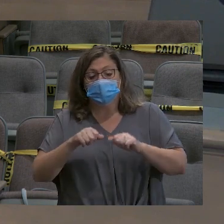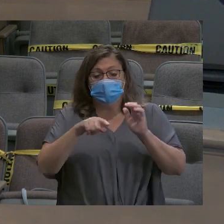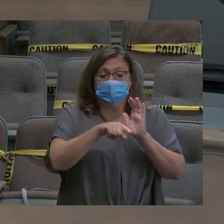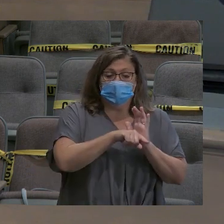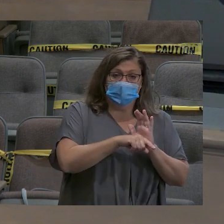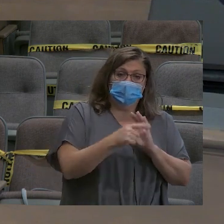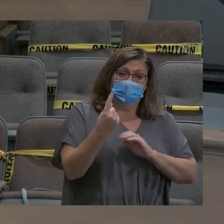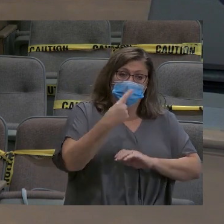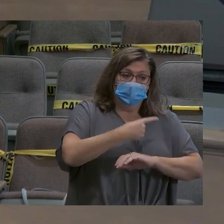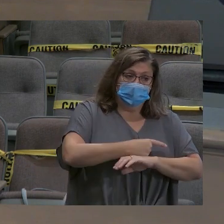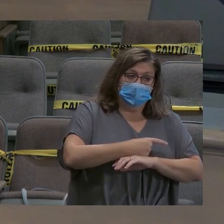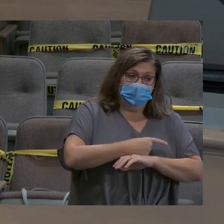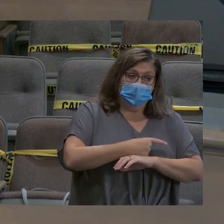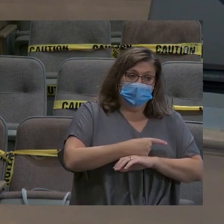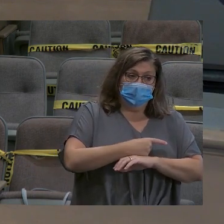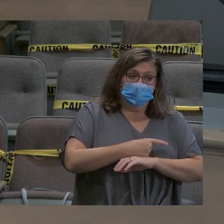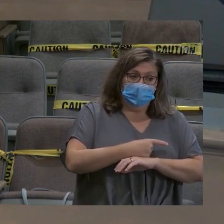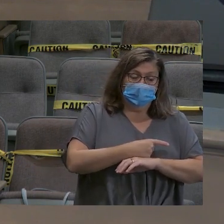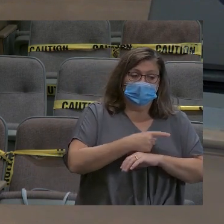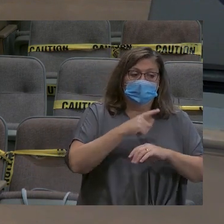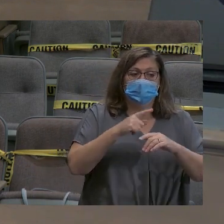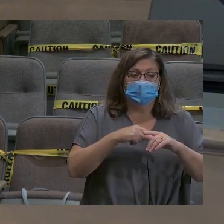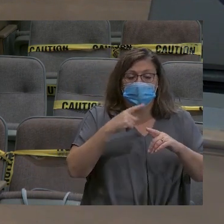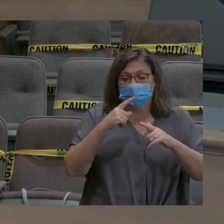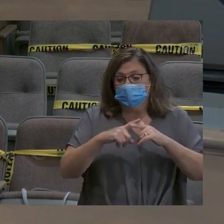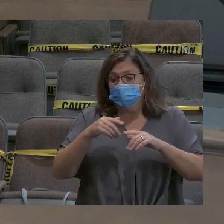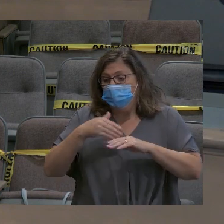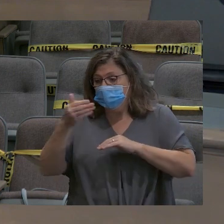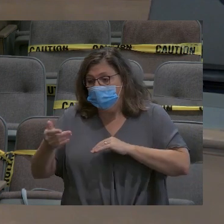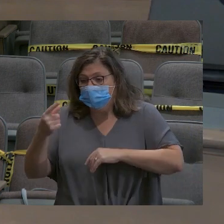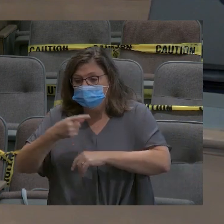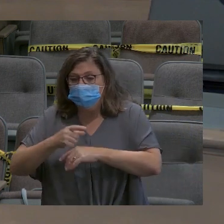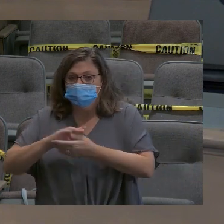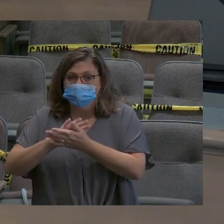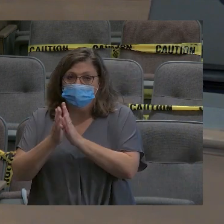day during quarantine and you could be sick the next.